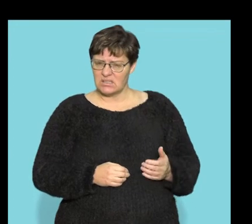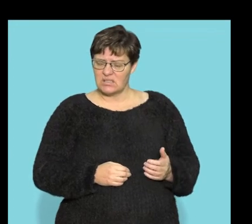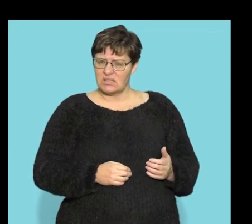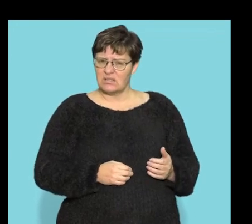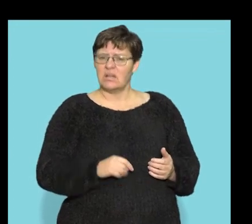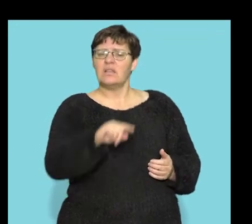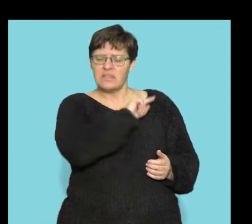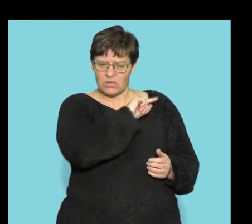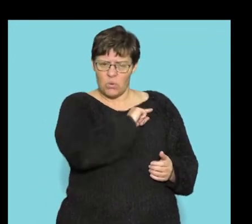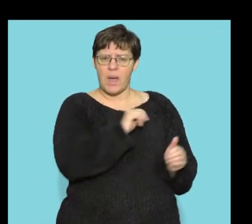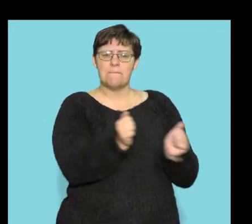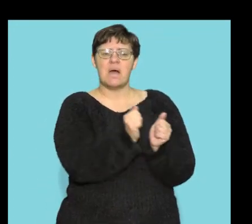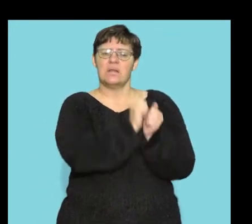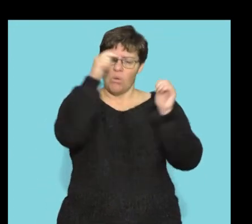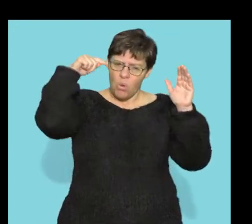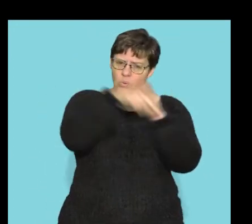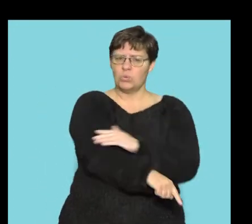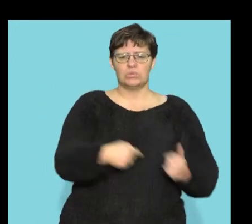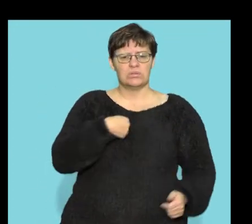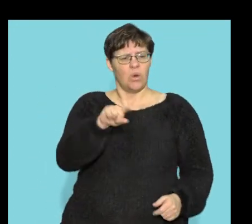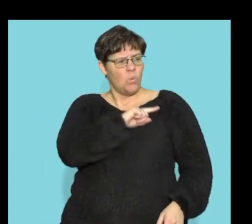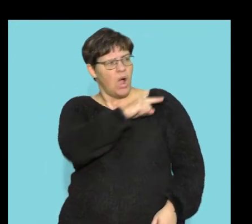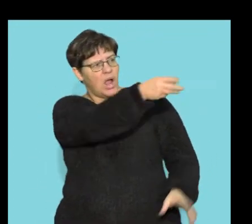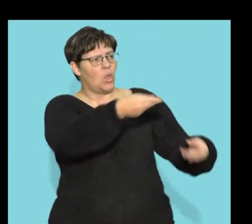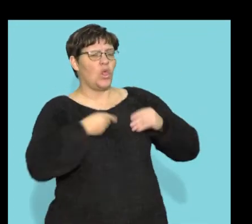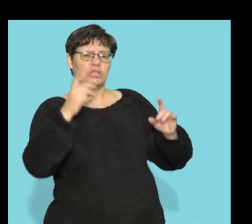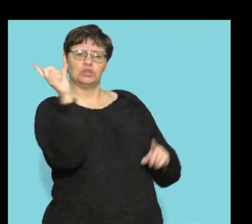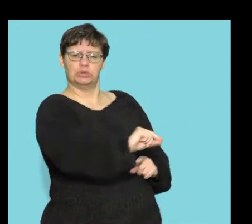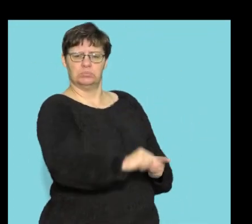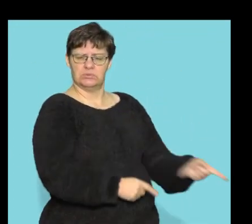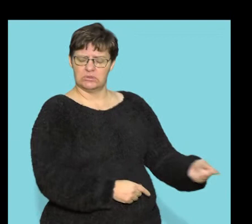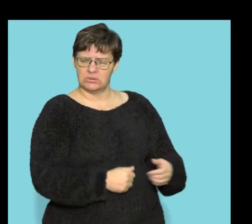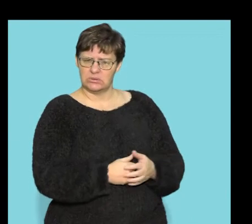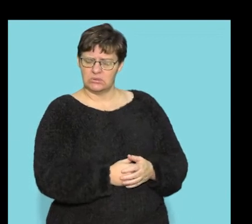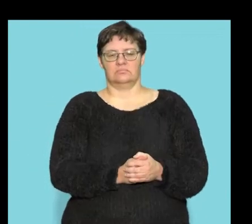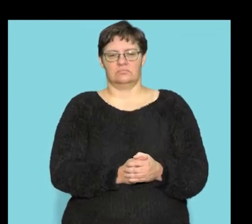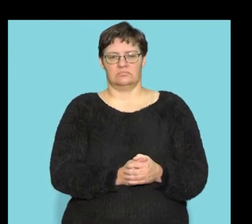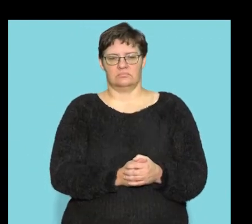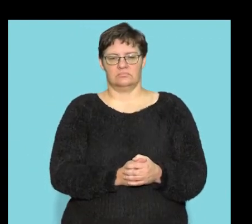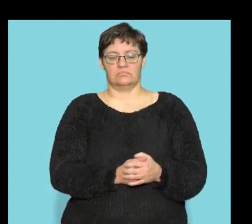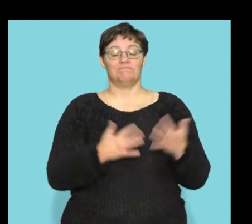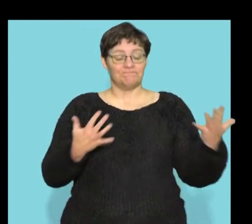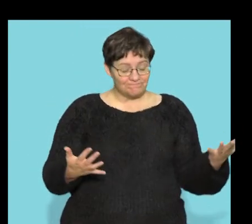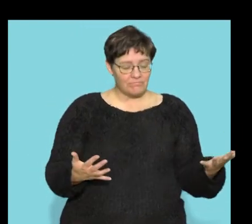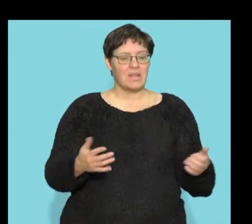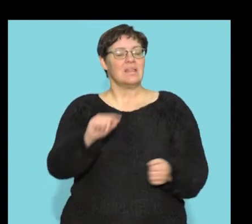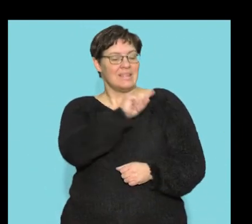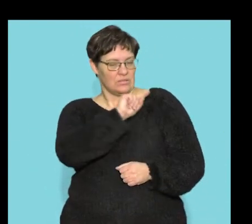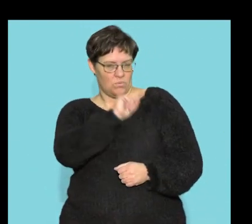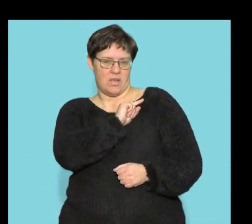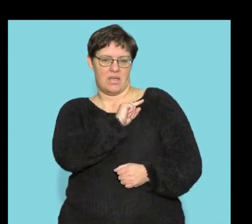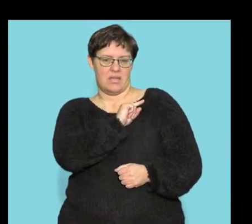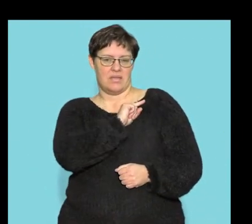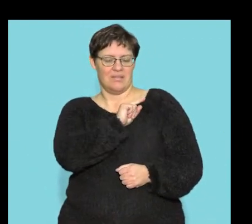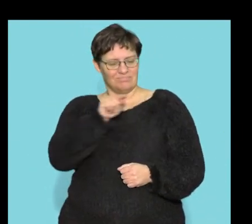are losing as a result of this transaction. A large loss was made on this disposal. So therefore, you can see what we are